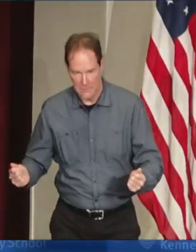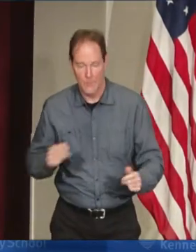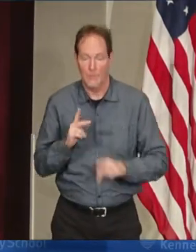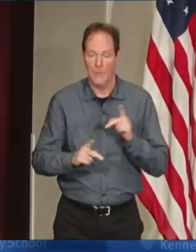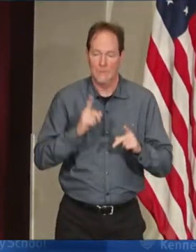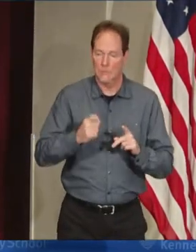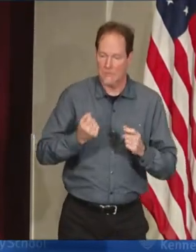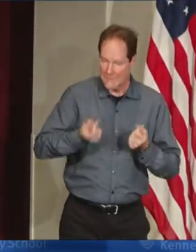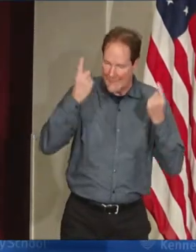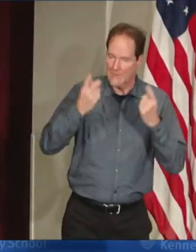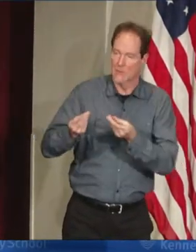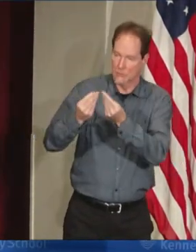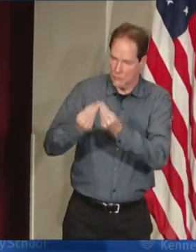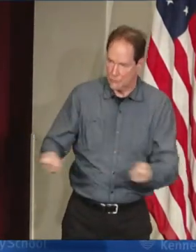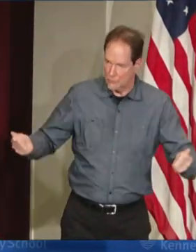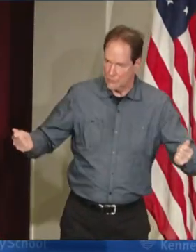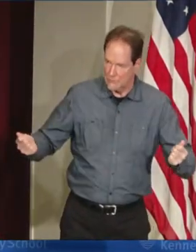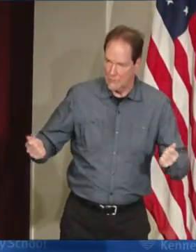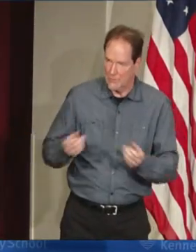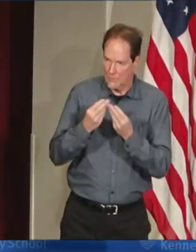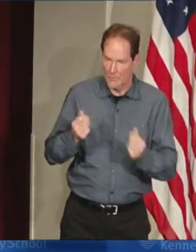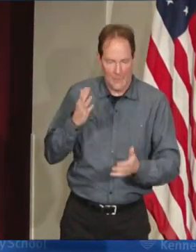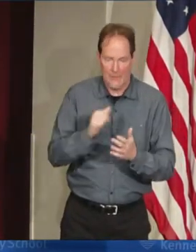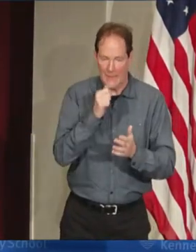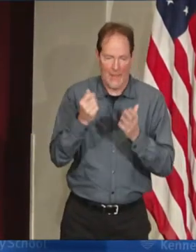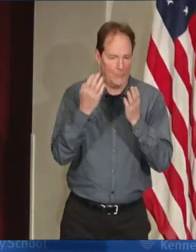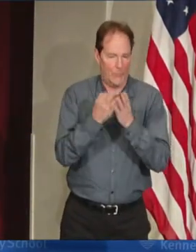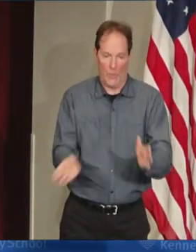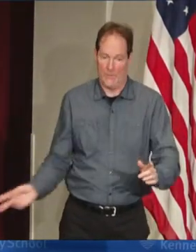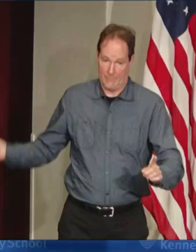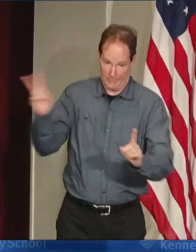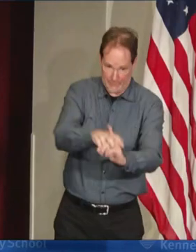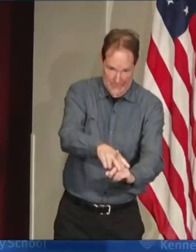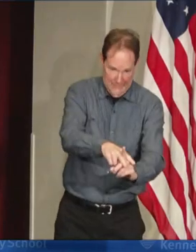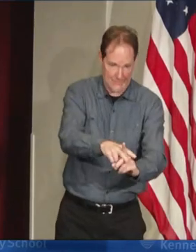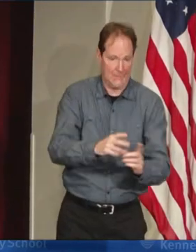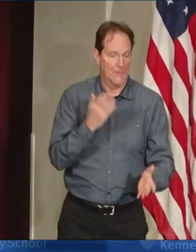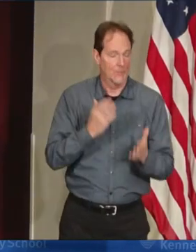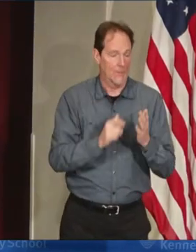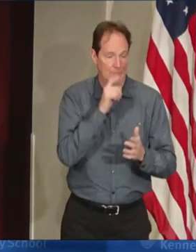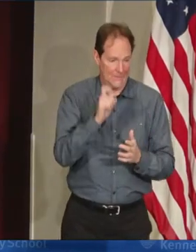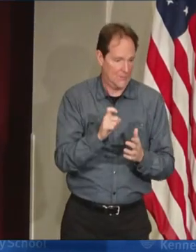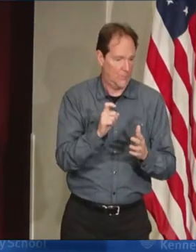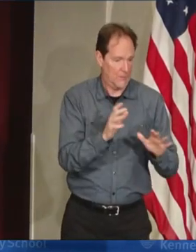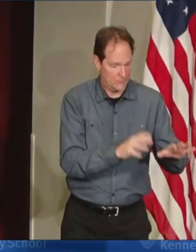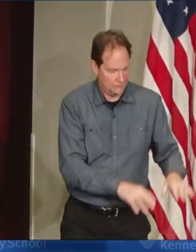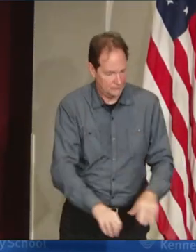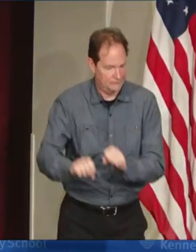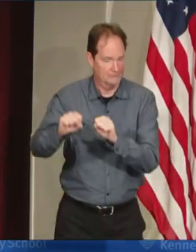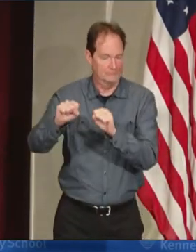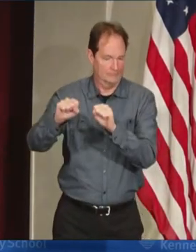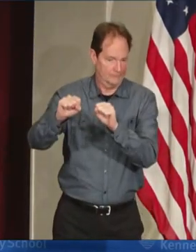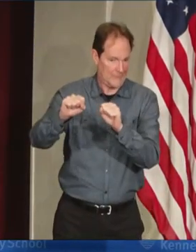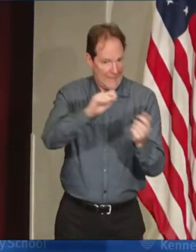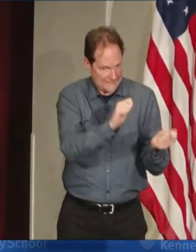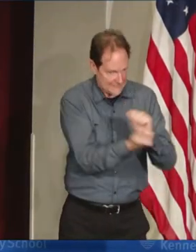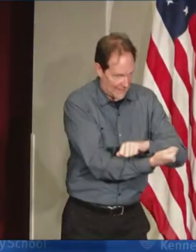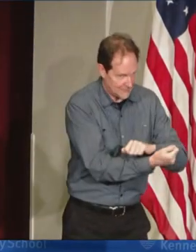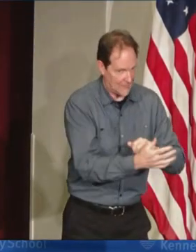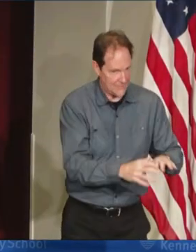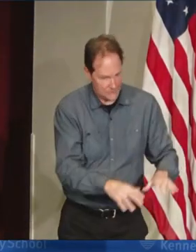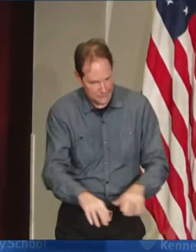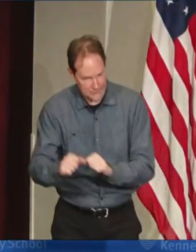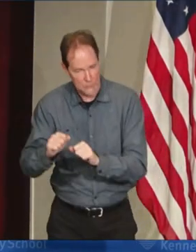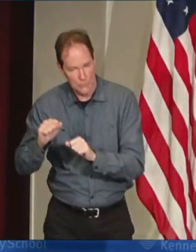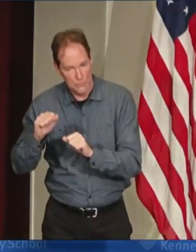solutions are. And those solutions may not be broadly being applied, and they may need to be adopted and adapted to the country that